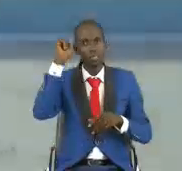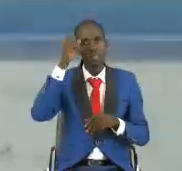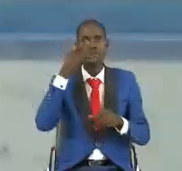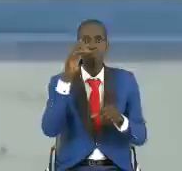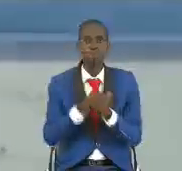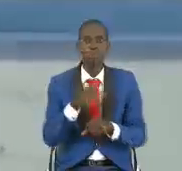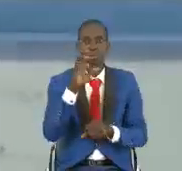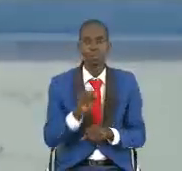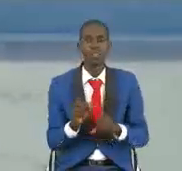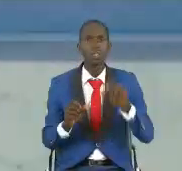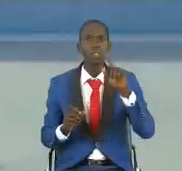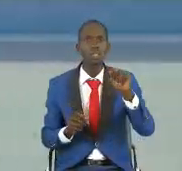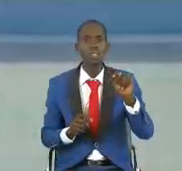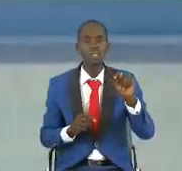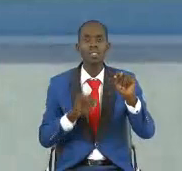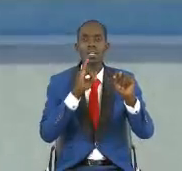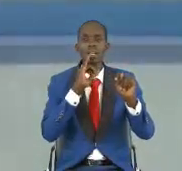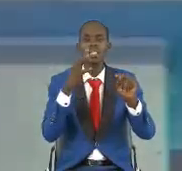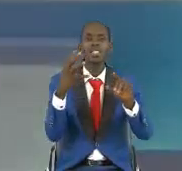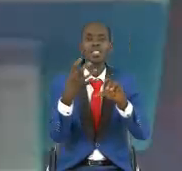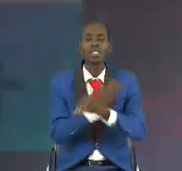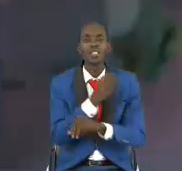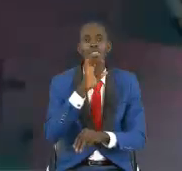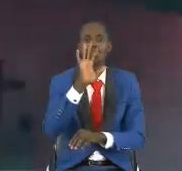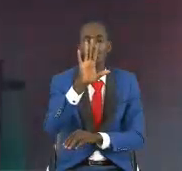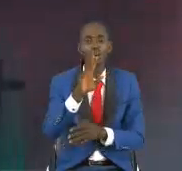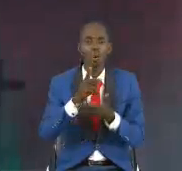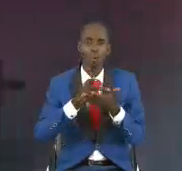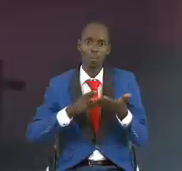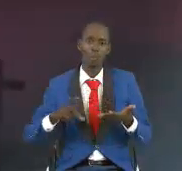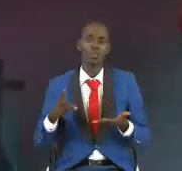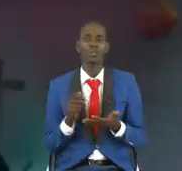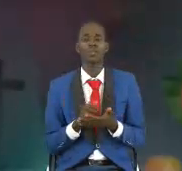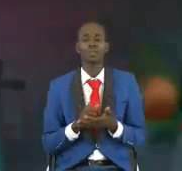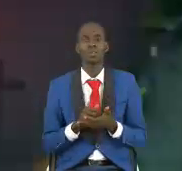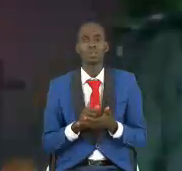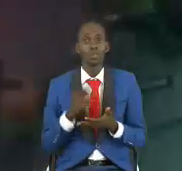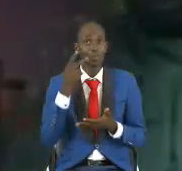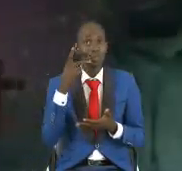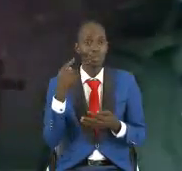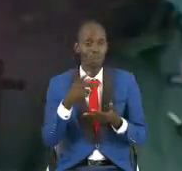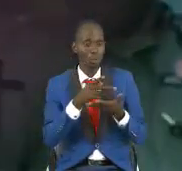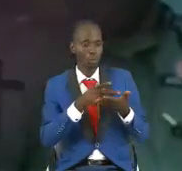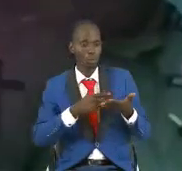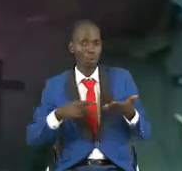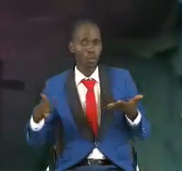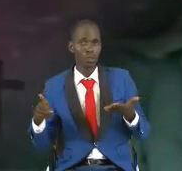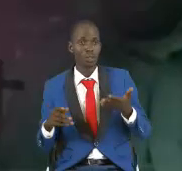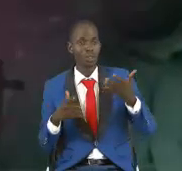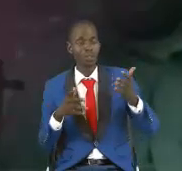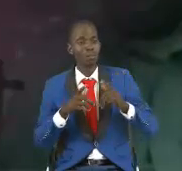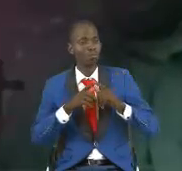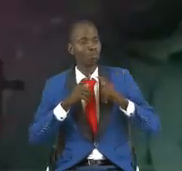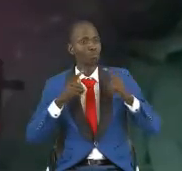is take your portion. Take your portion. You see the ocean there, deep and wide, and